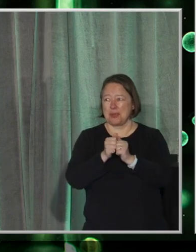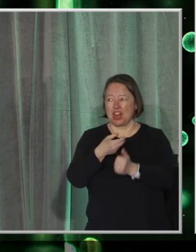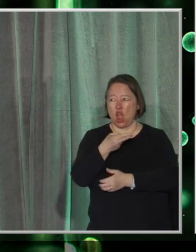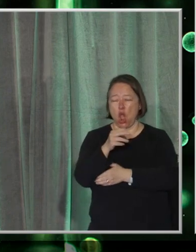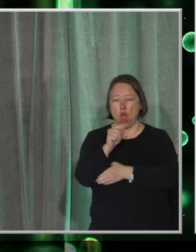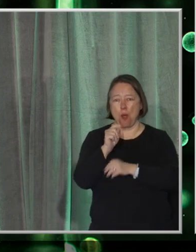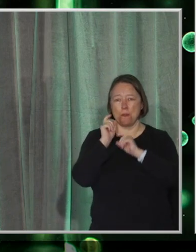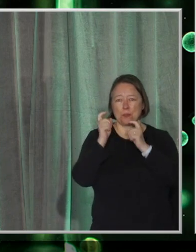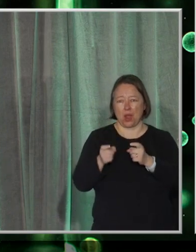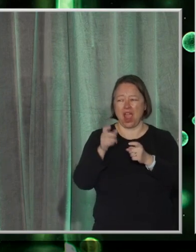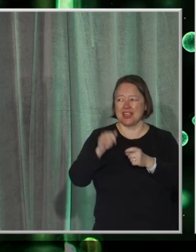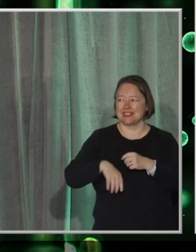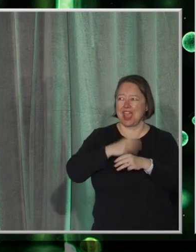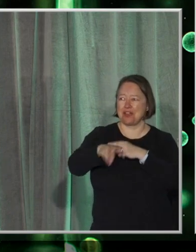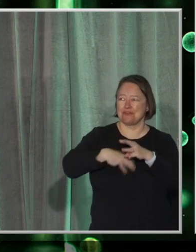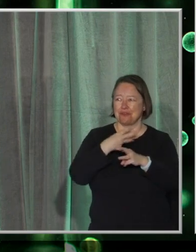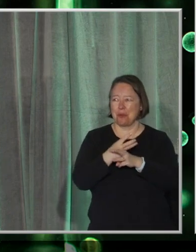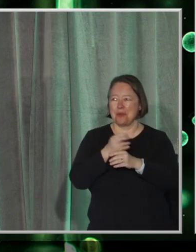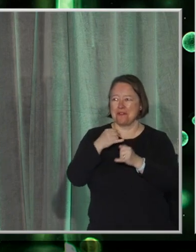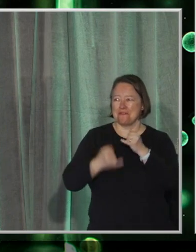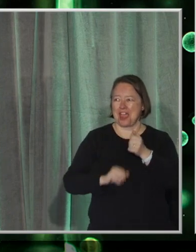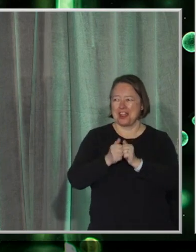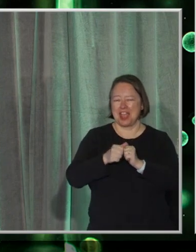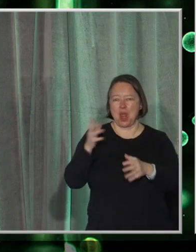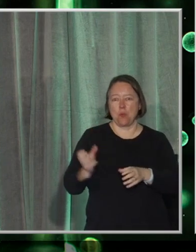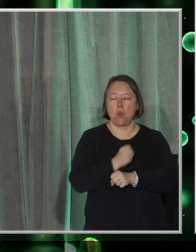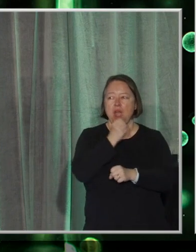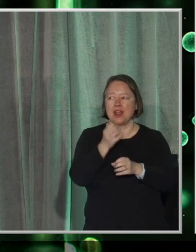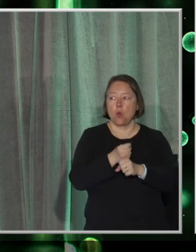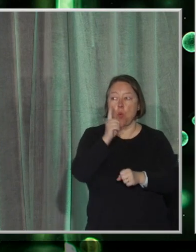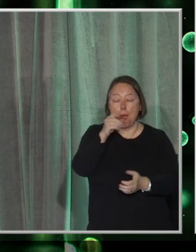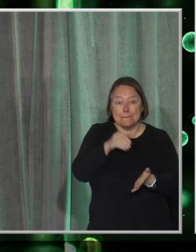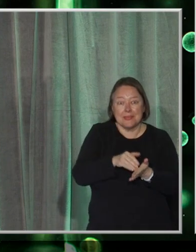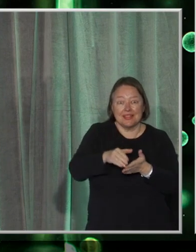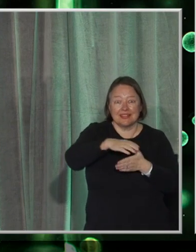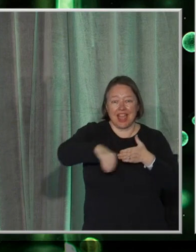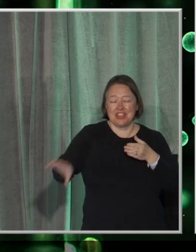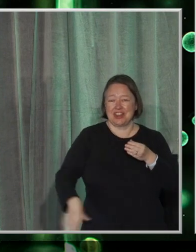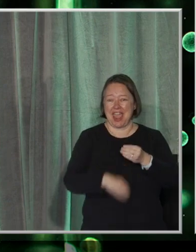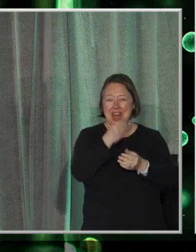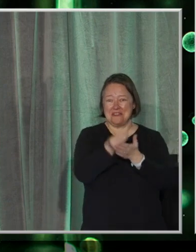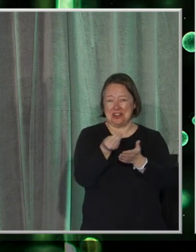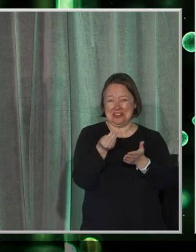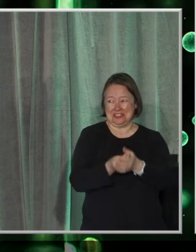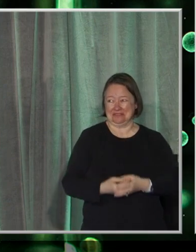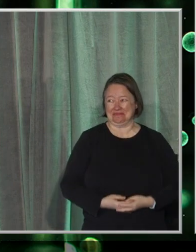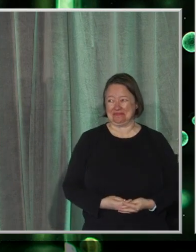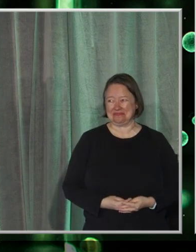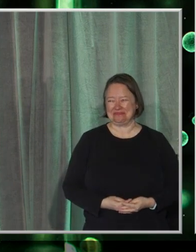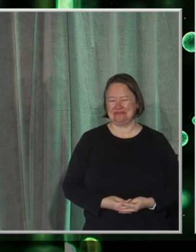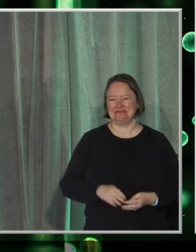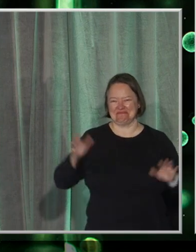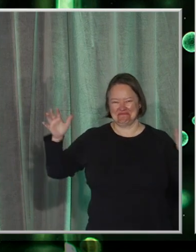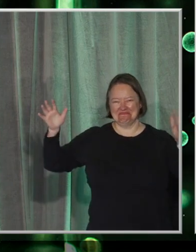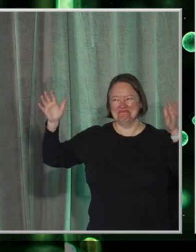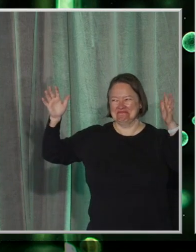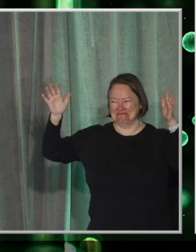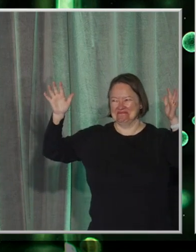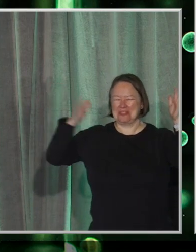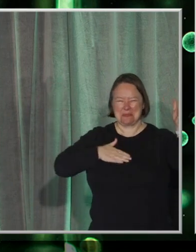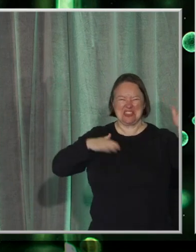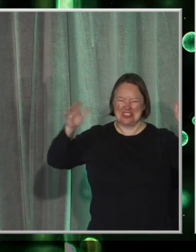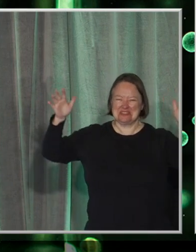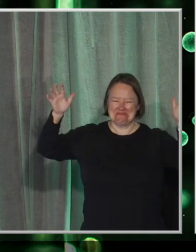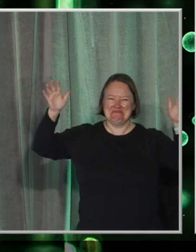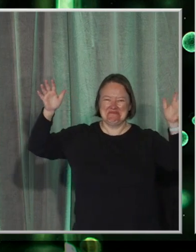global finals, and won, securing $1 million in additional funding. Please applaud.